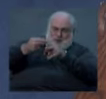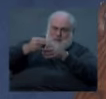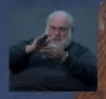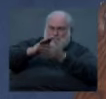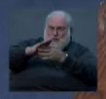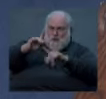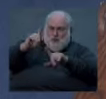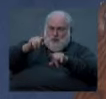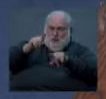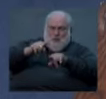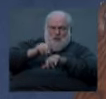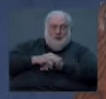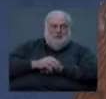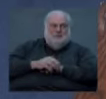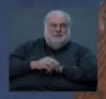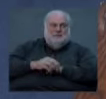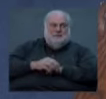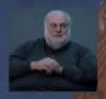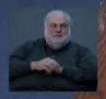that you attend.